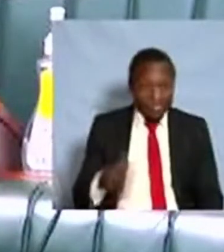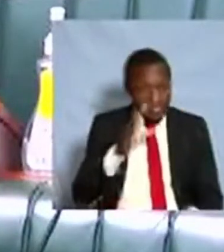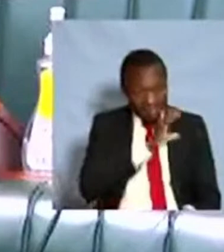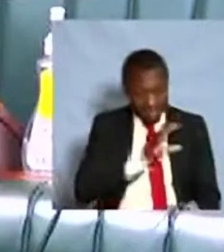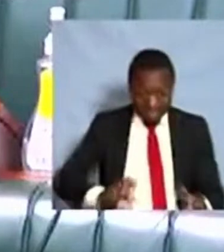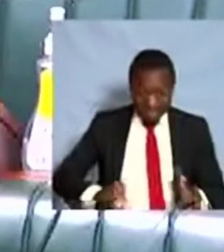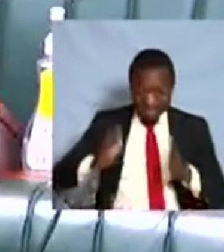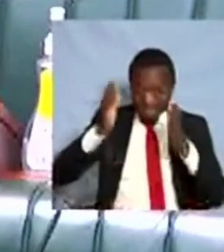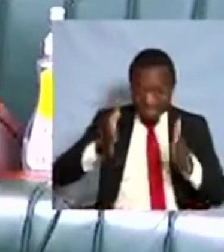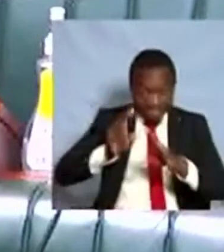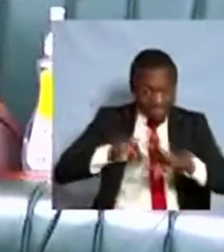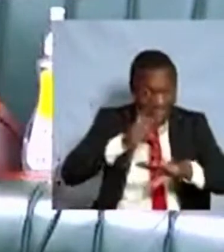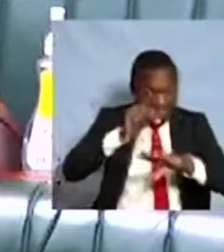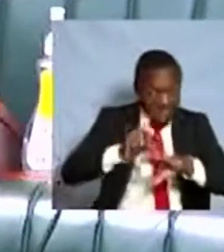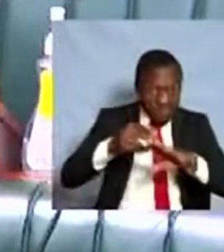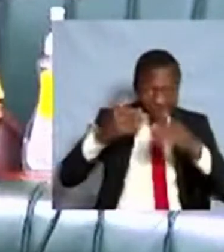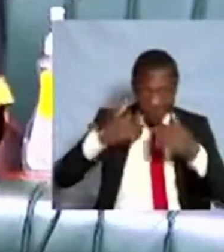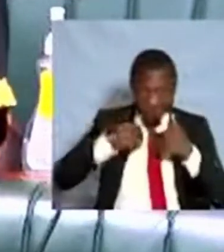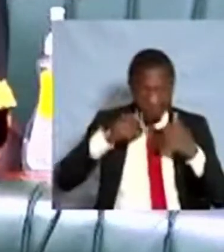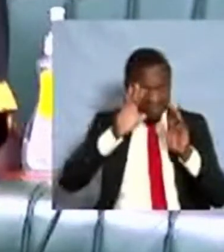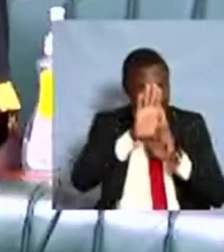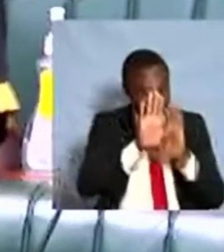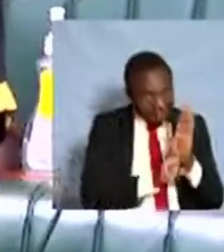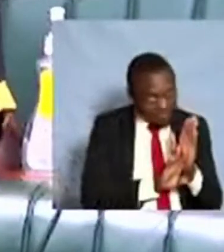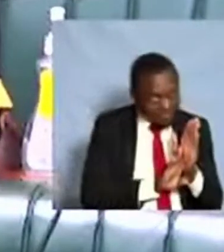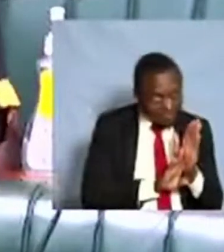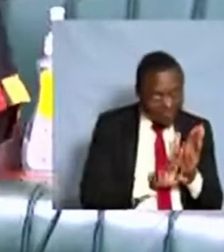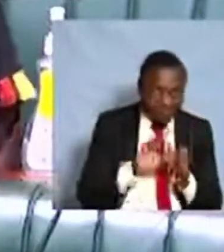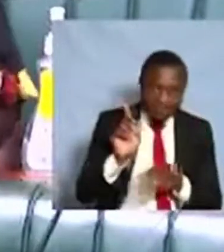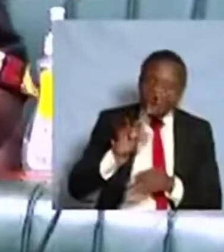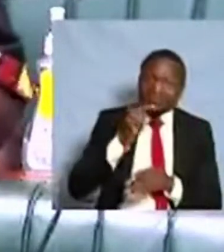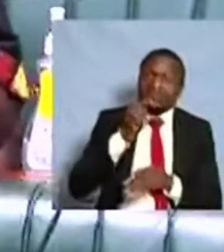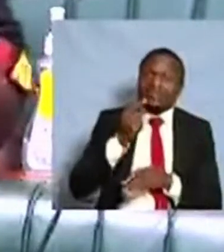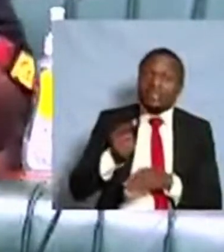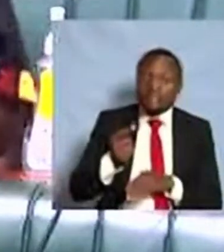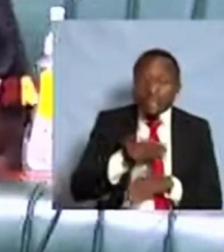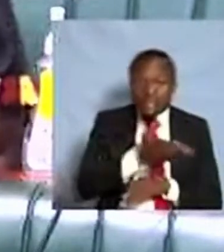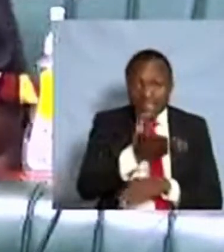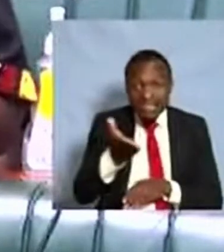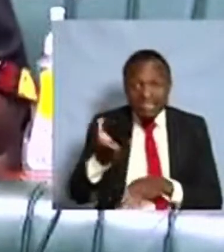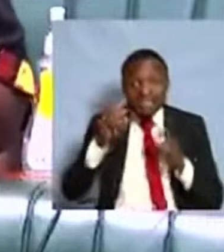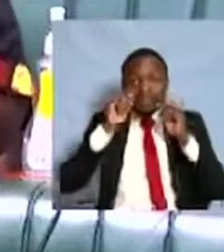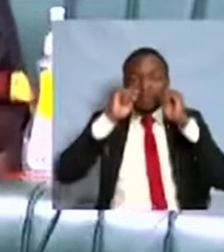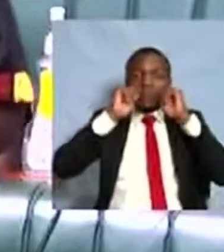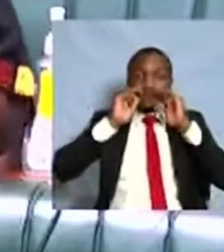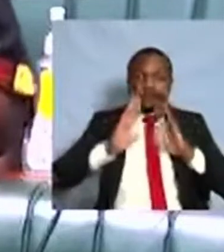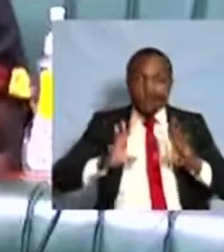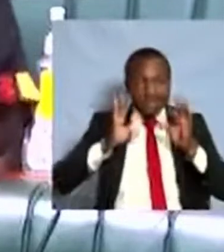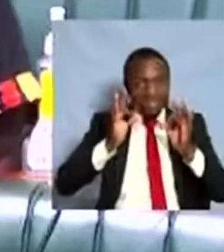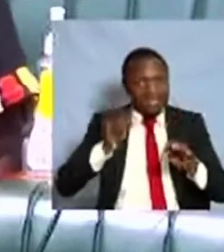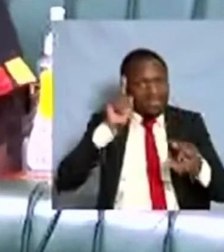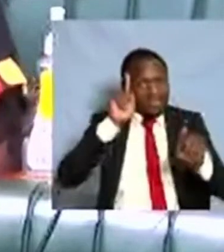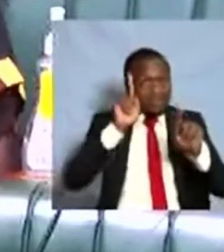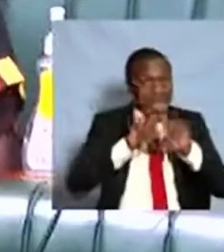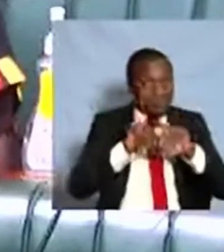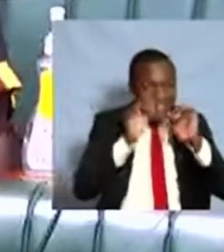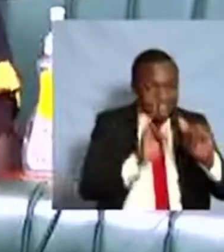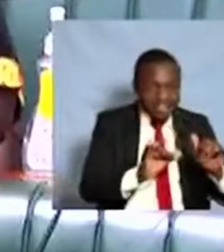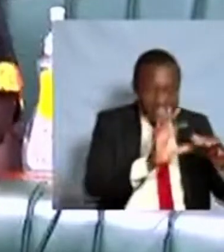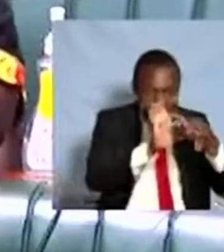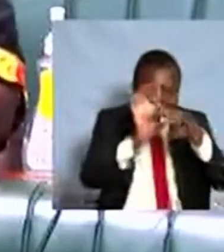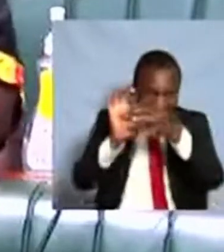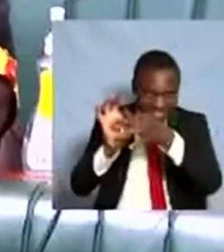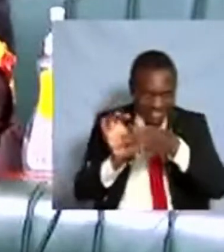Christian nation, we have a Bible where it says there is a blessing when the brothers live in unity.